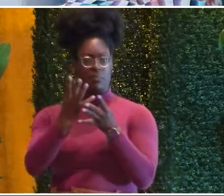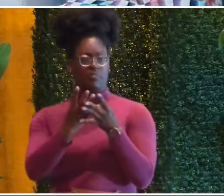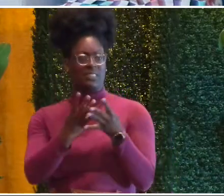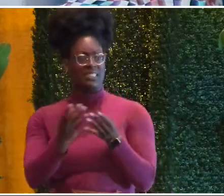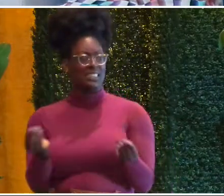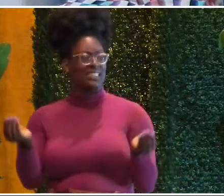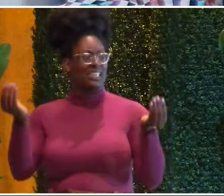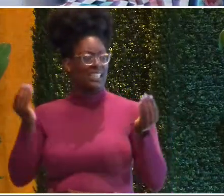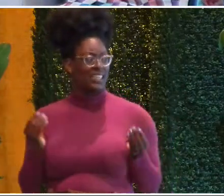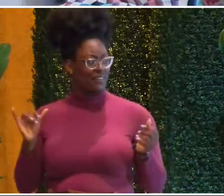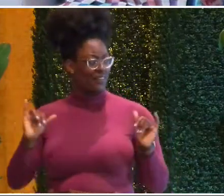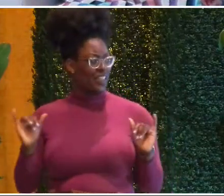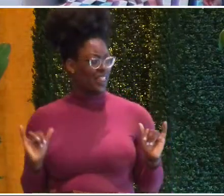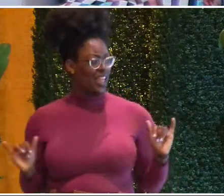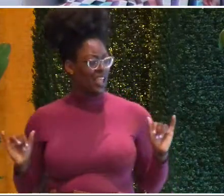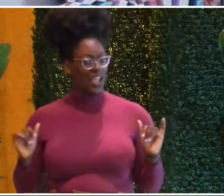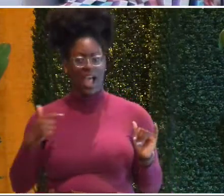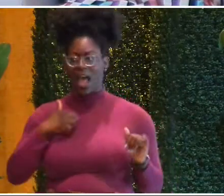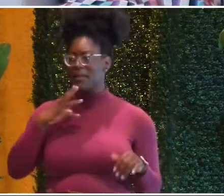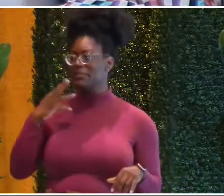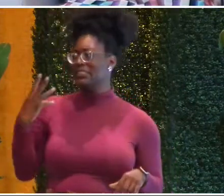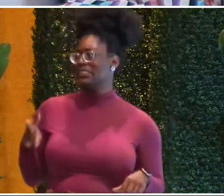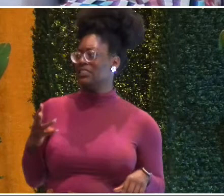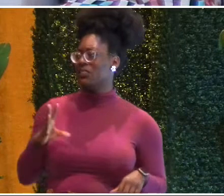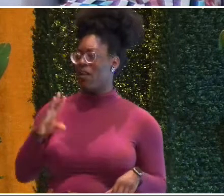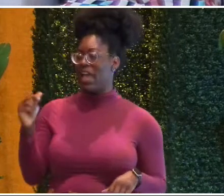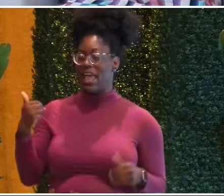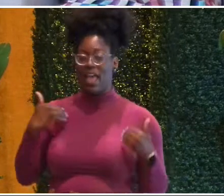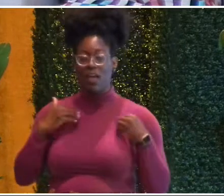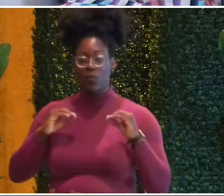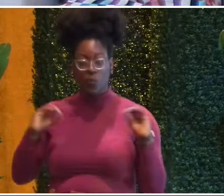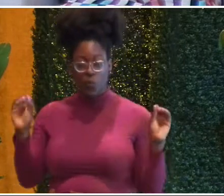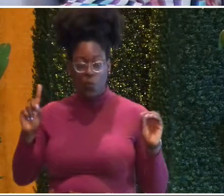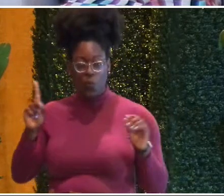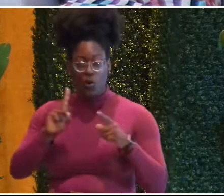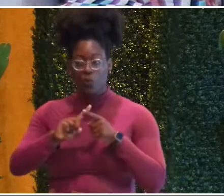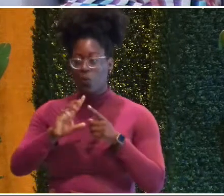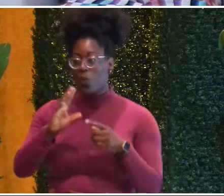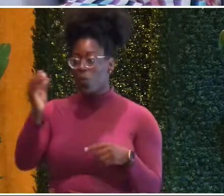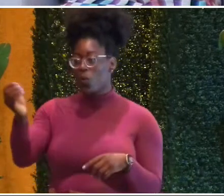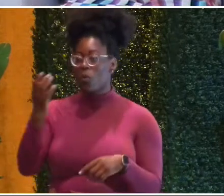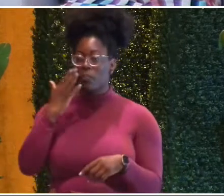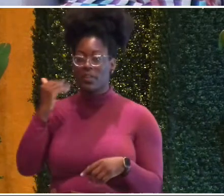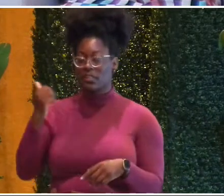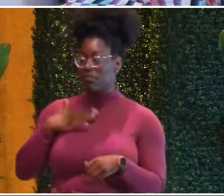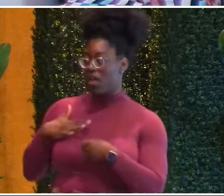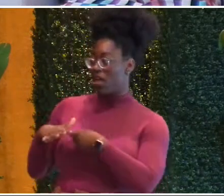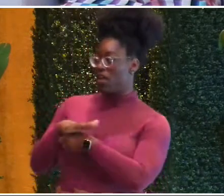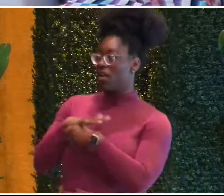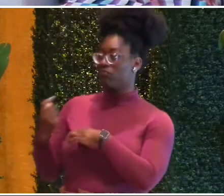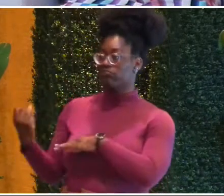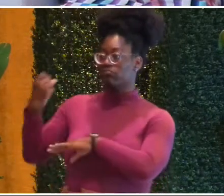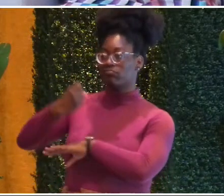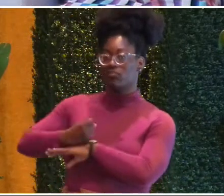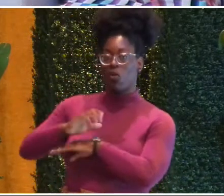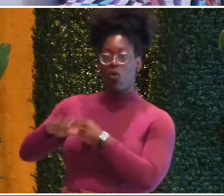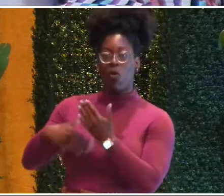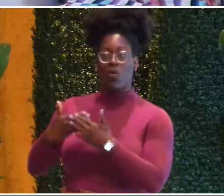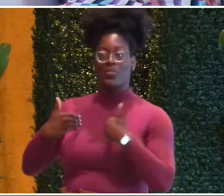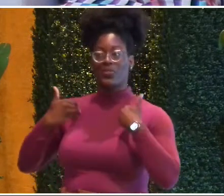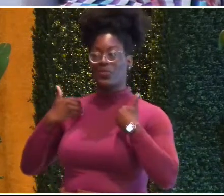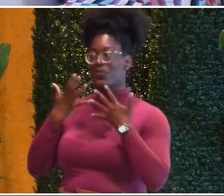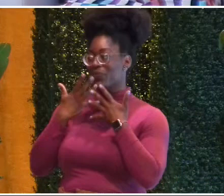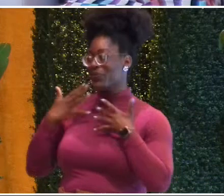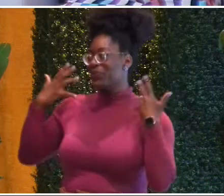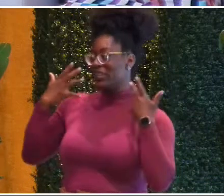people there's nowhere for me to go because my community has shut down all the youth-friendly spaces, but they want to surveil me. I mean,